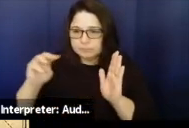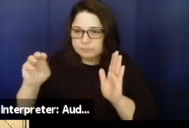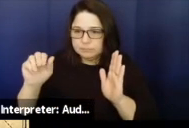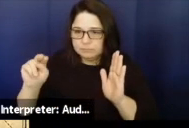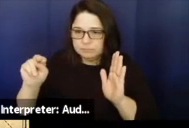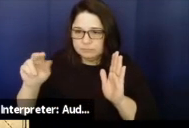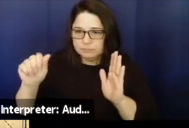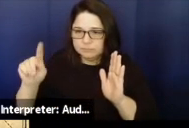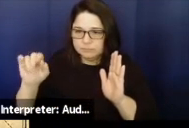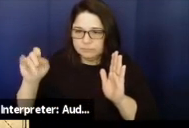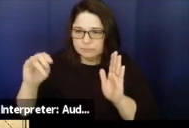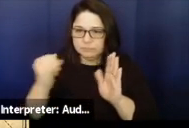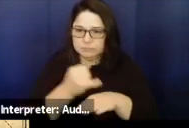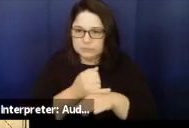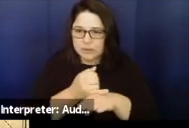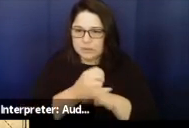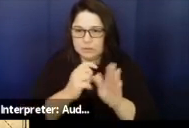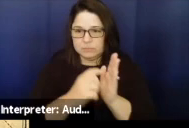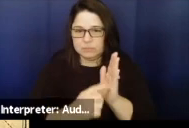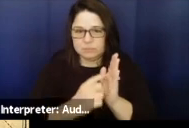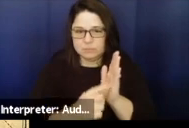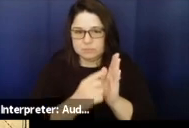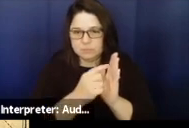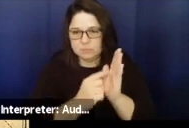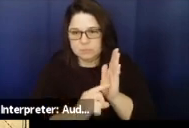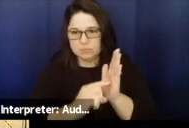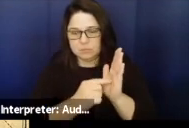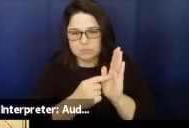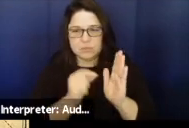but primarily here.